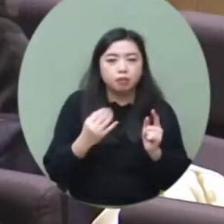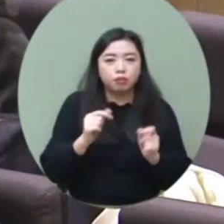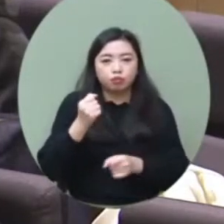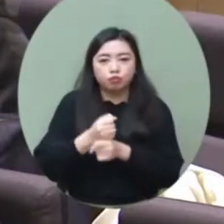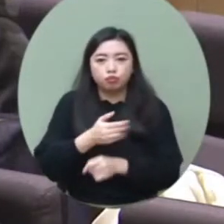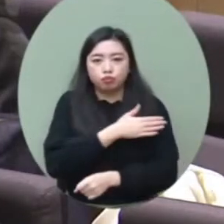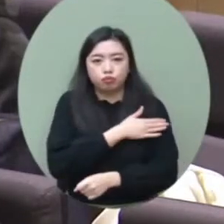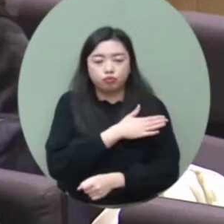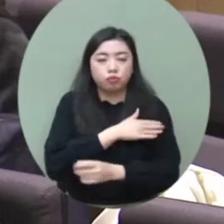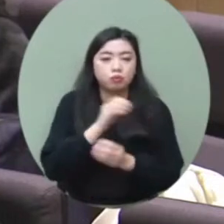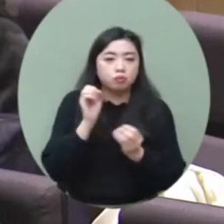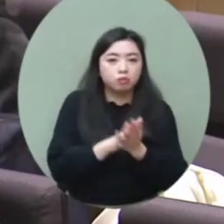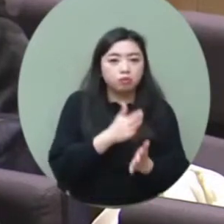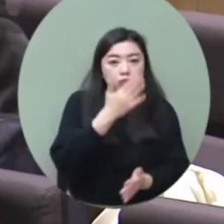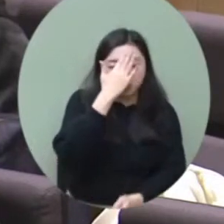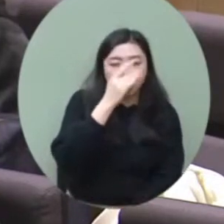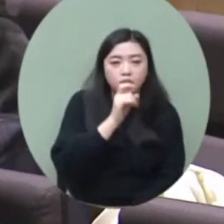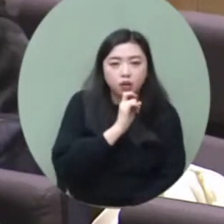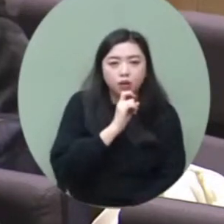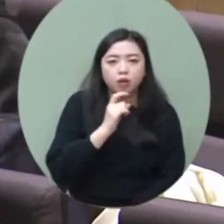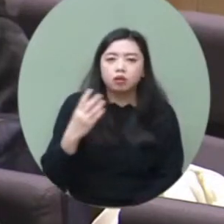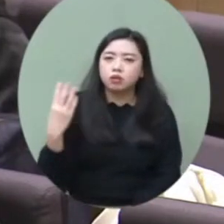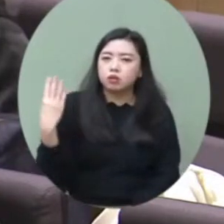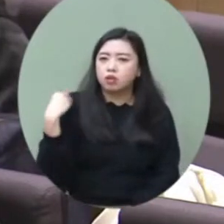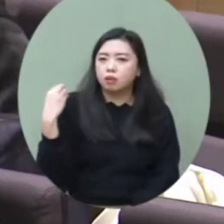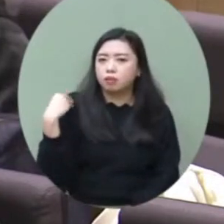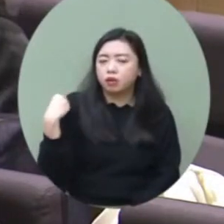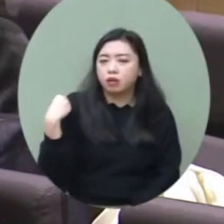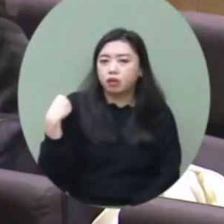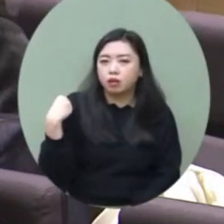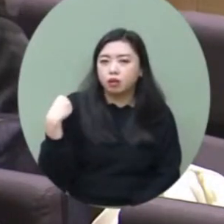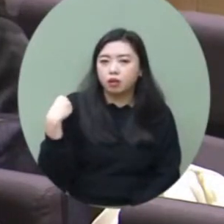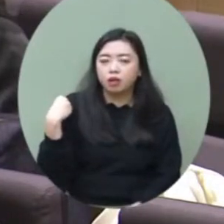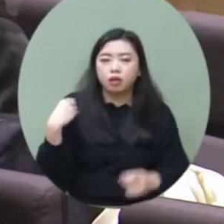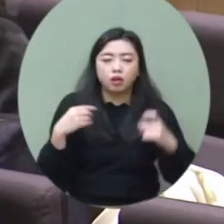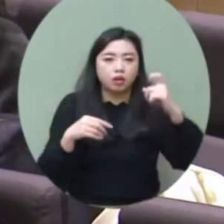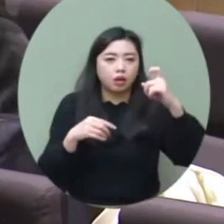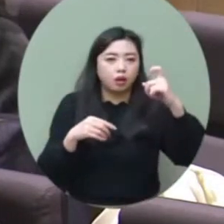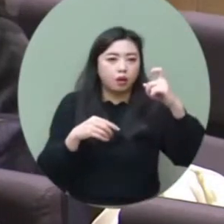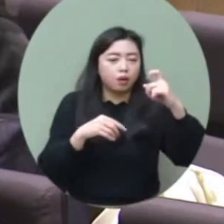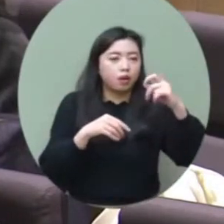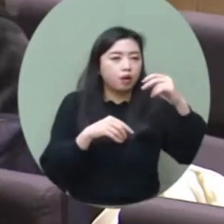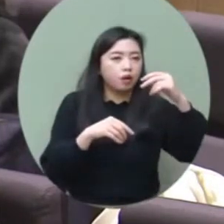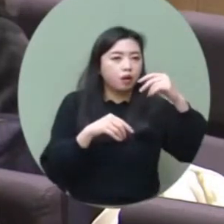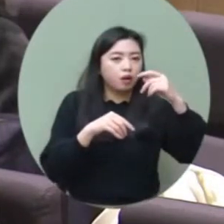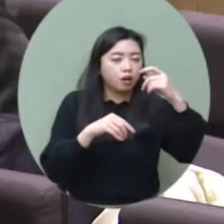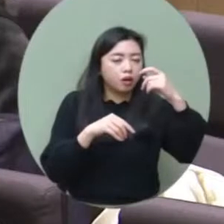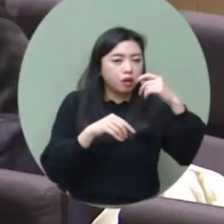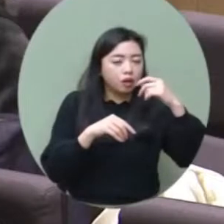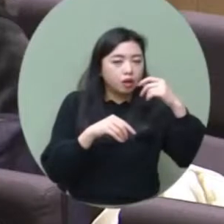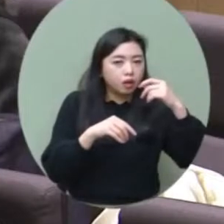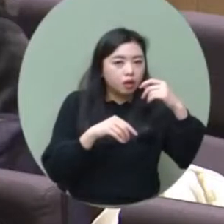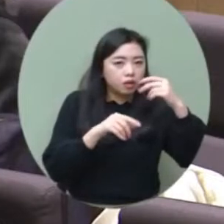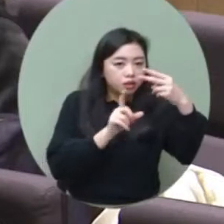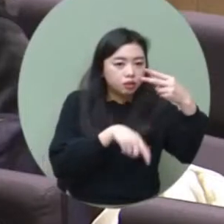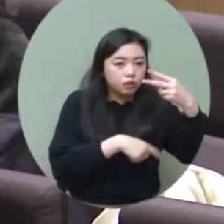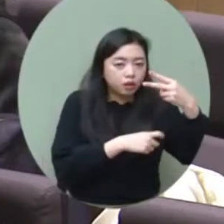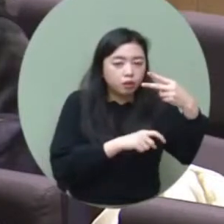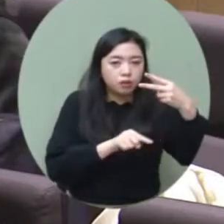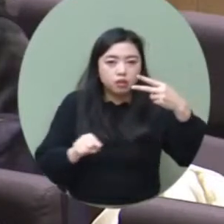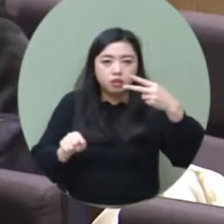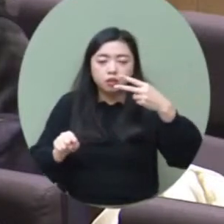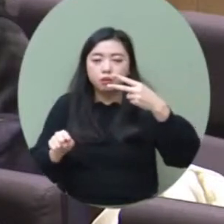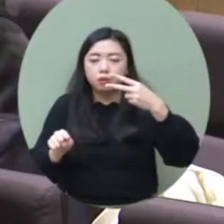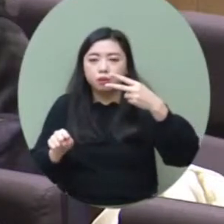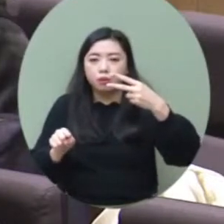so far 873 healthcare staff have been infected. So you said from the